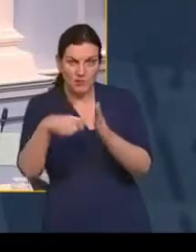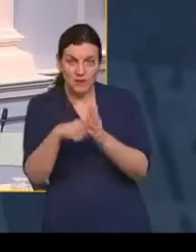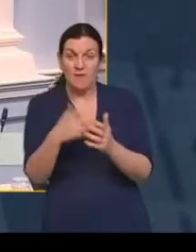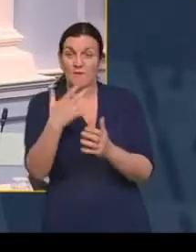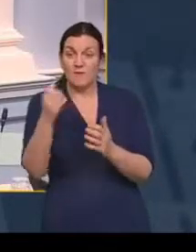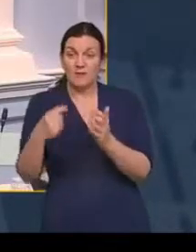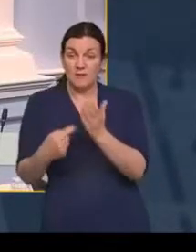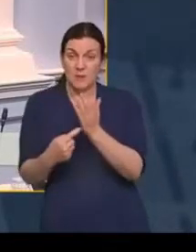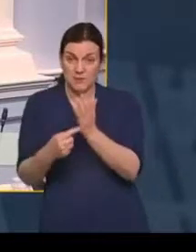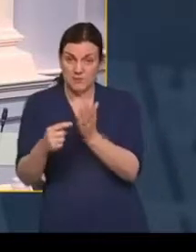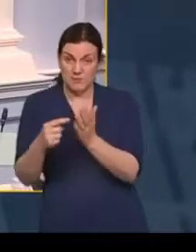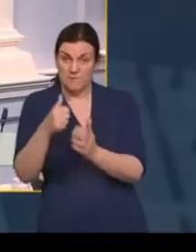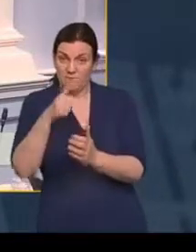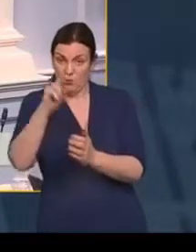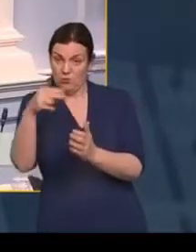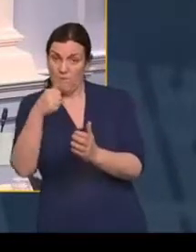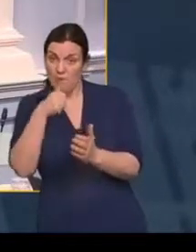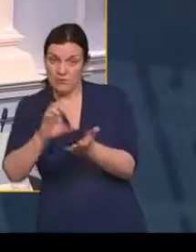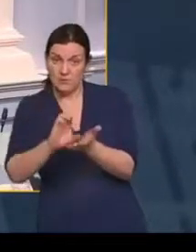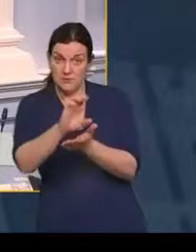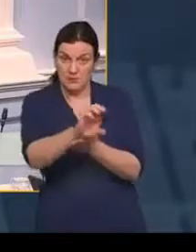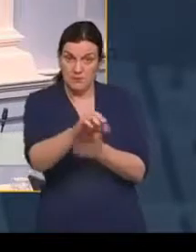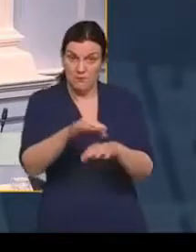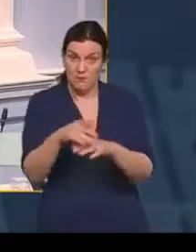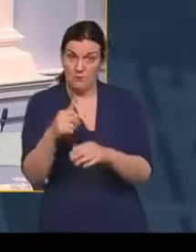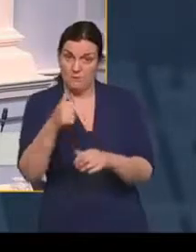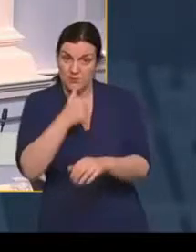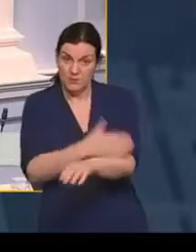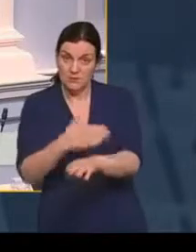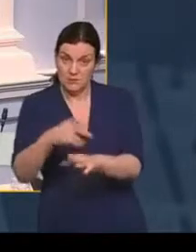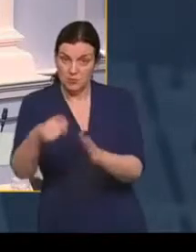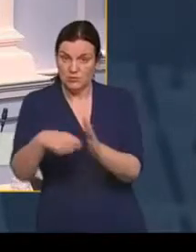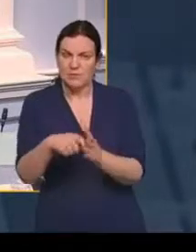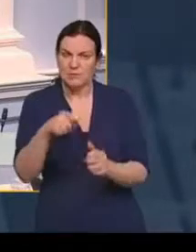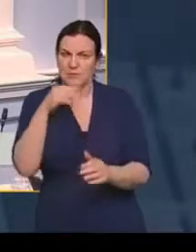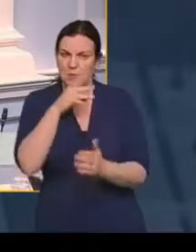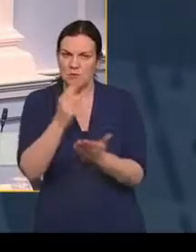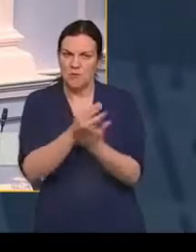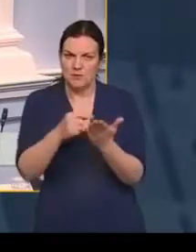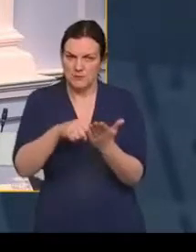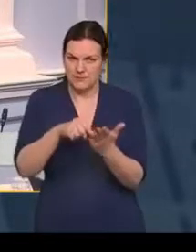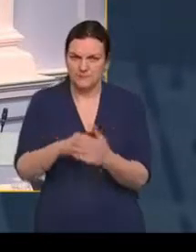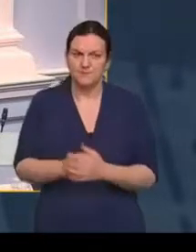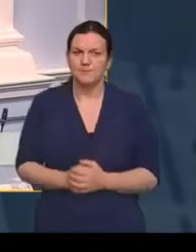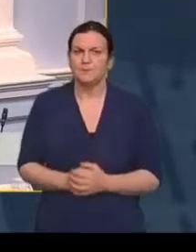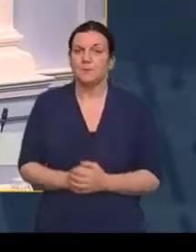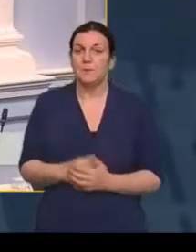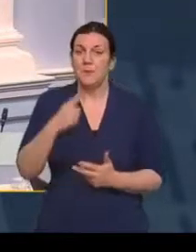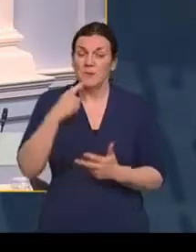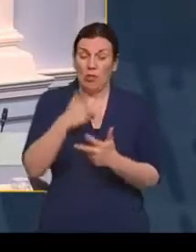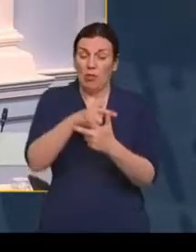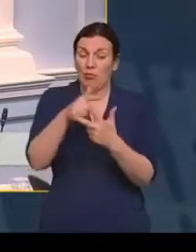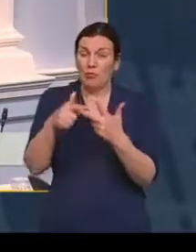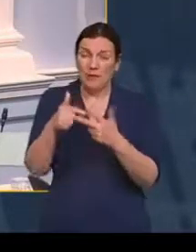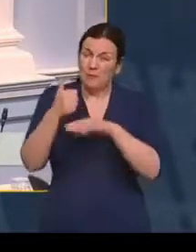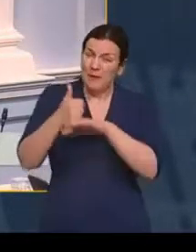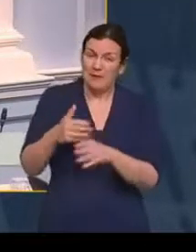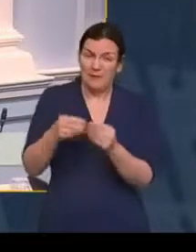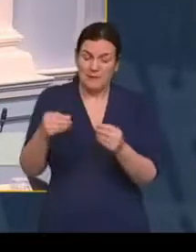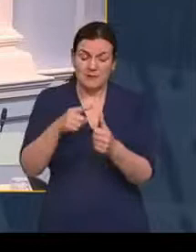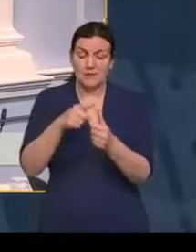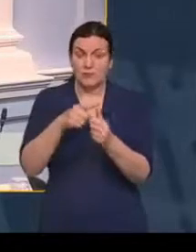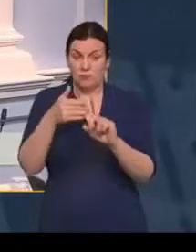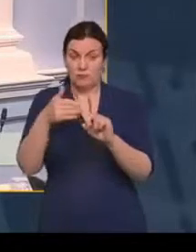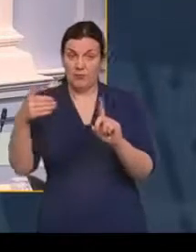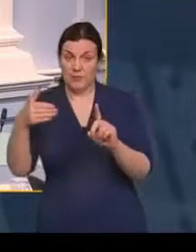projects and the €50,000 that's been spent in that area as well, because that is a very important aspect of the legislation. But on the three basic things in the